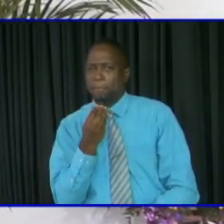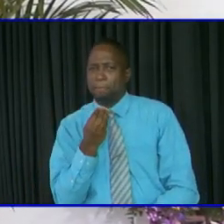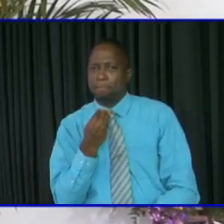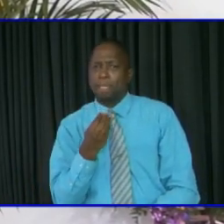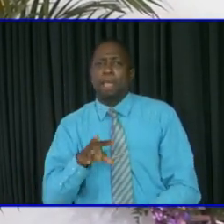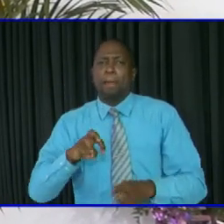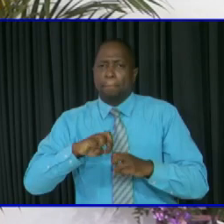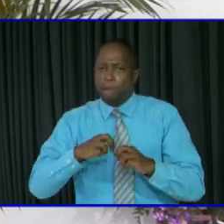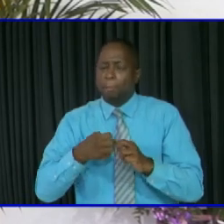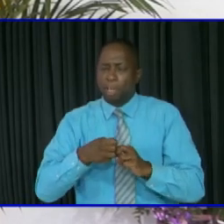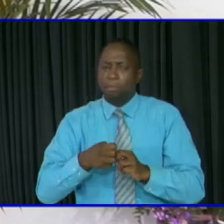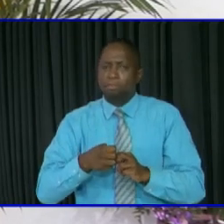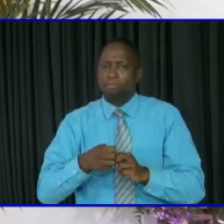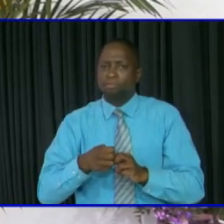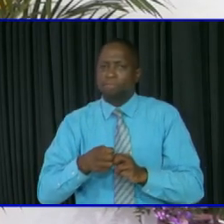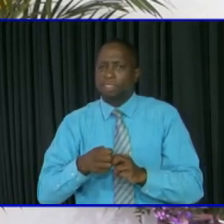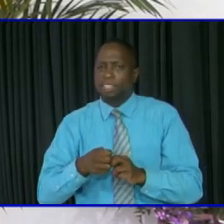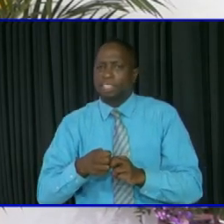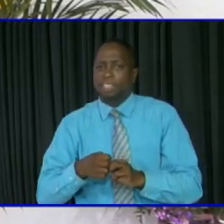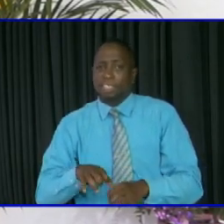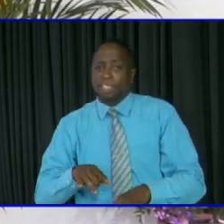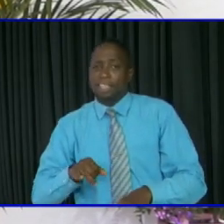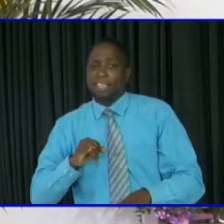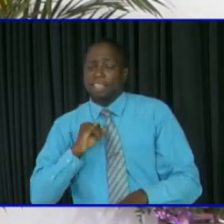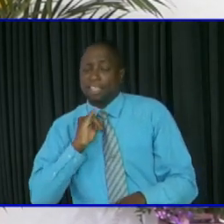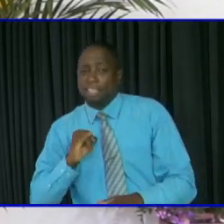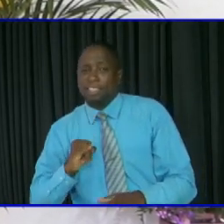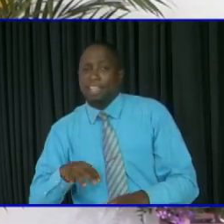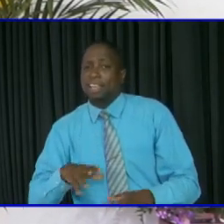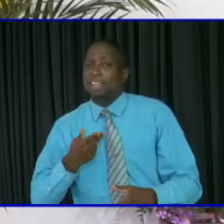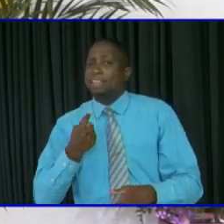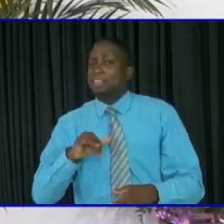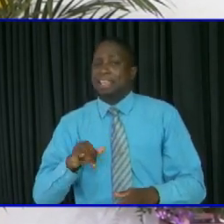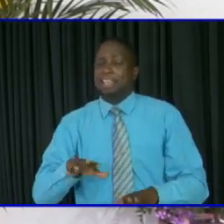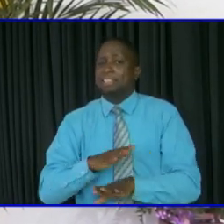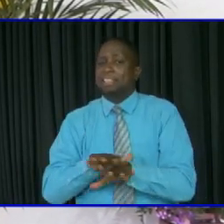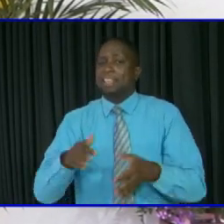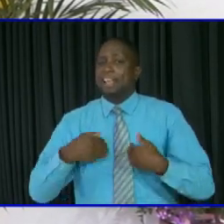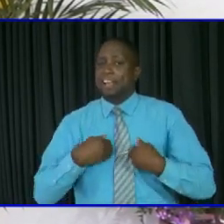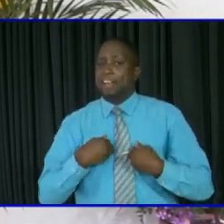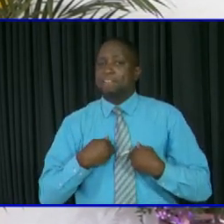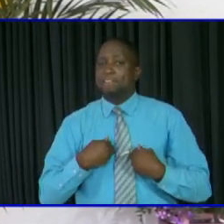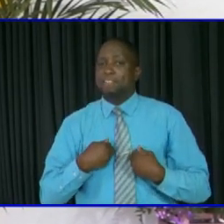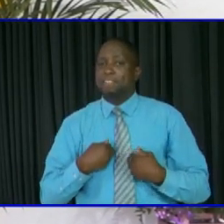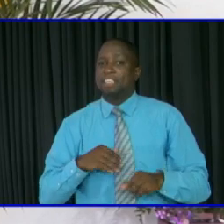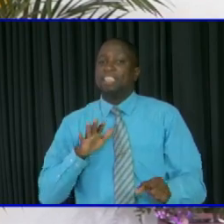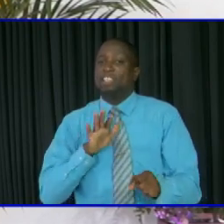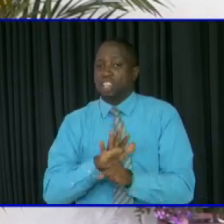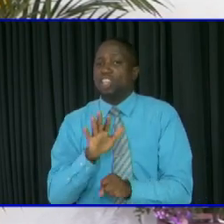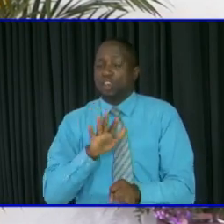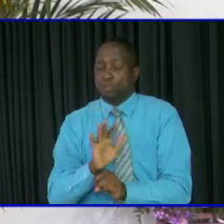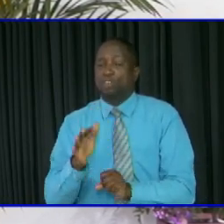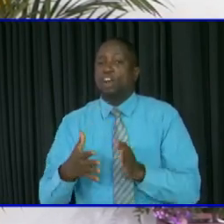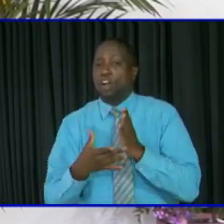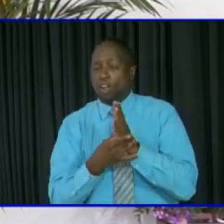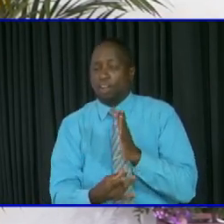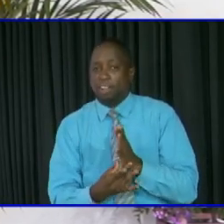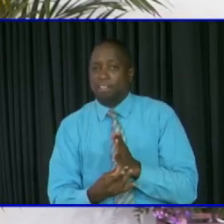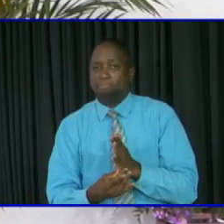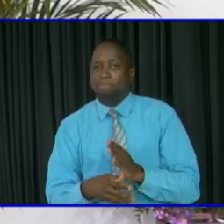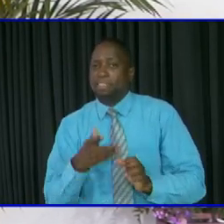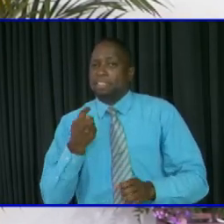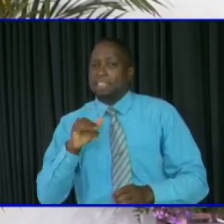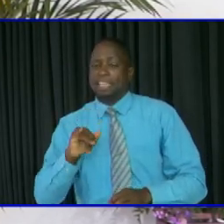had is that they never had enough oil. They never had the